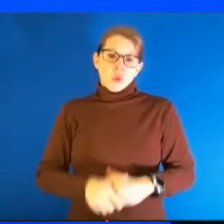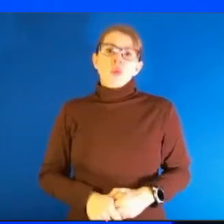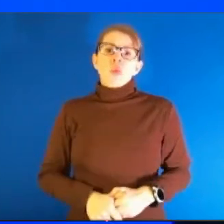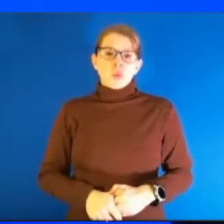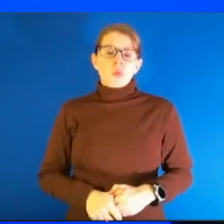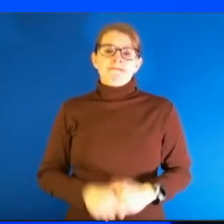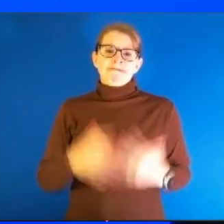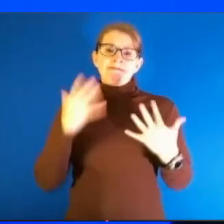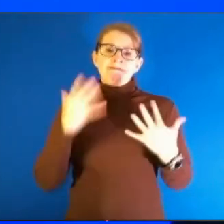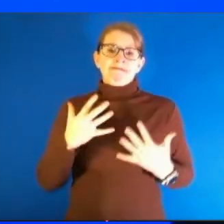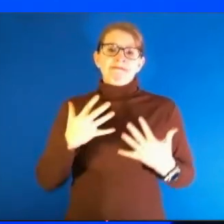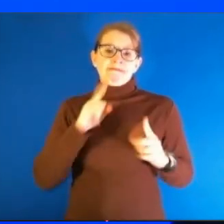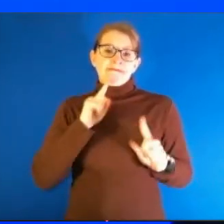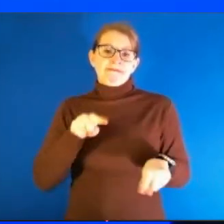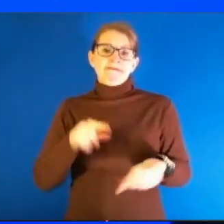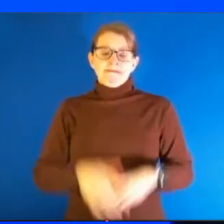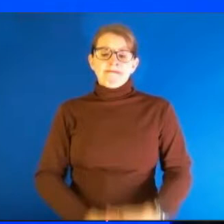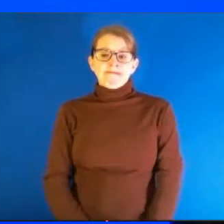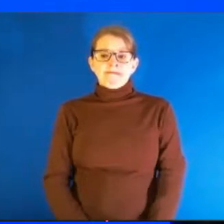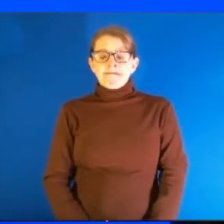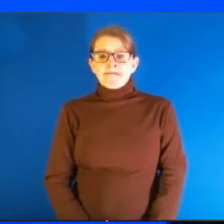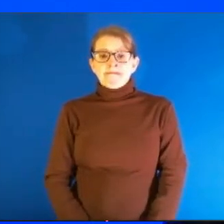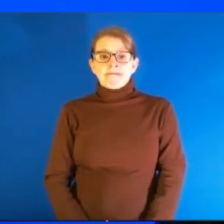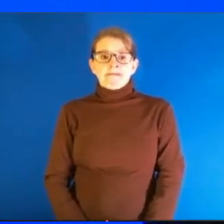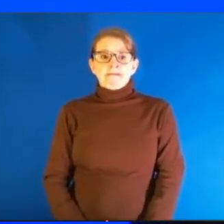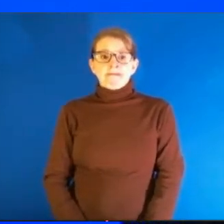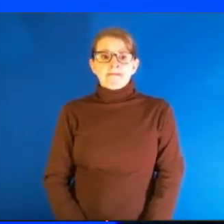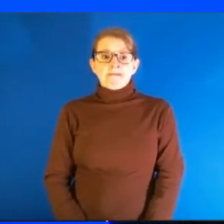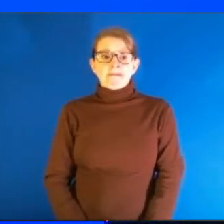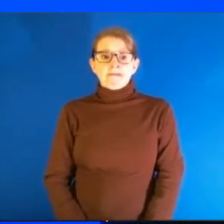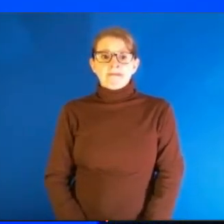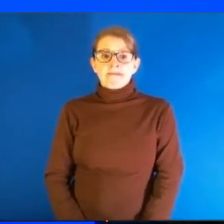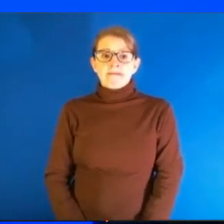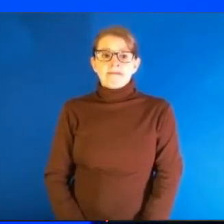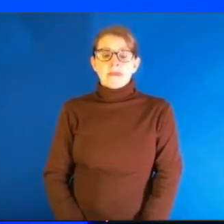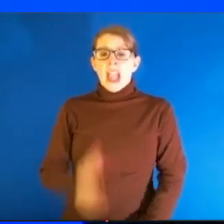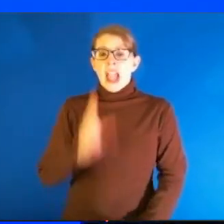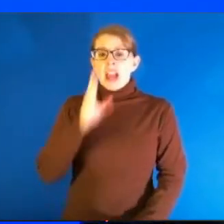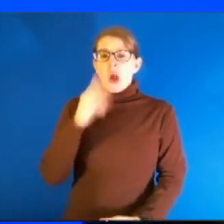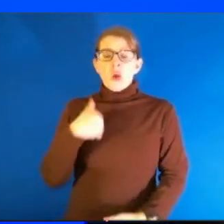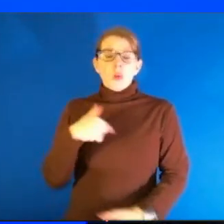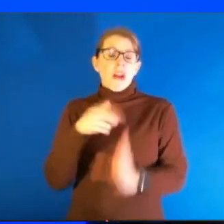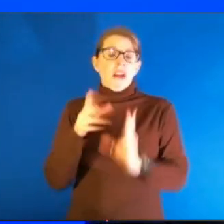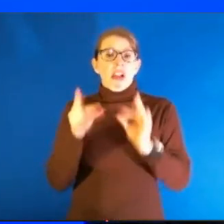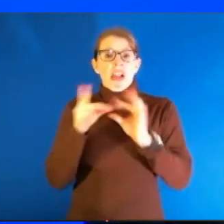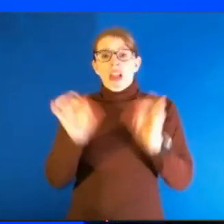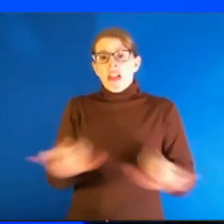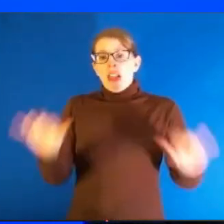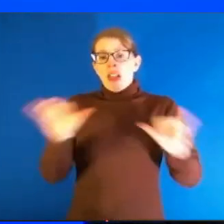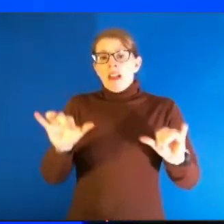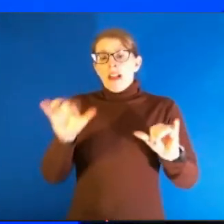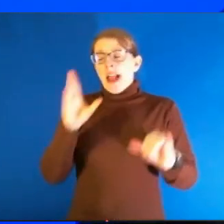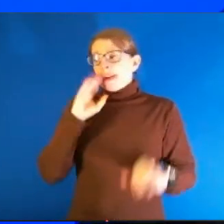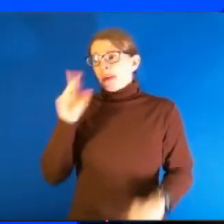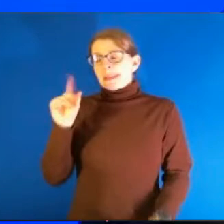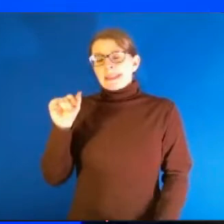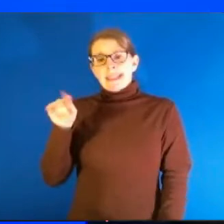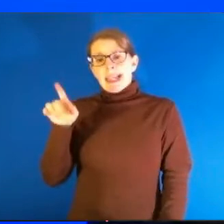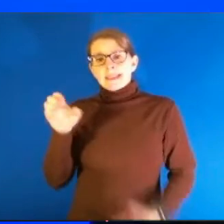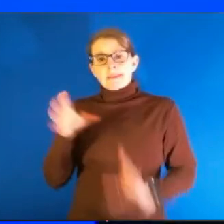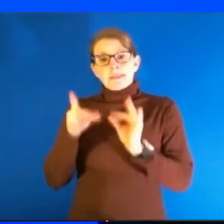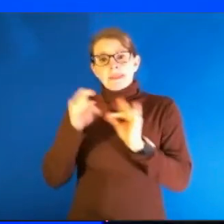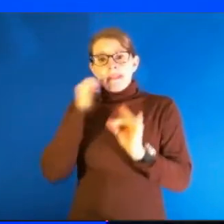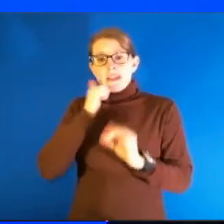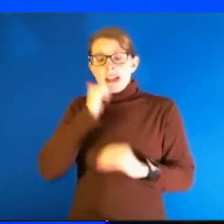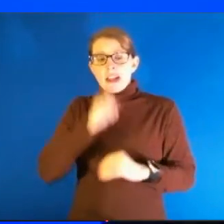unfortunate. And I know we're probably kind of a broken record. Keith just said this. I think Stites says it every day. Don't look